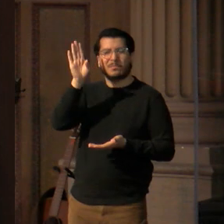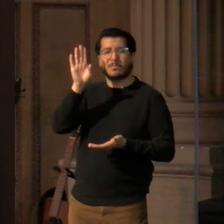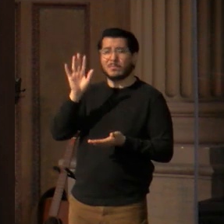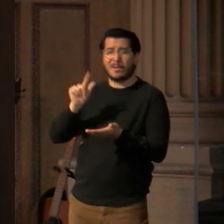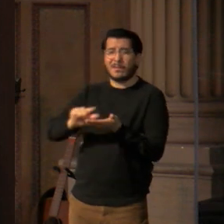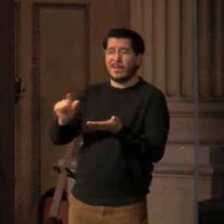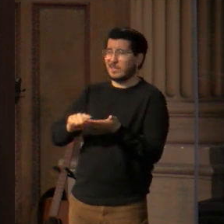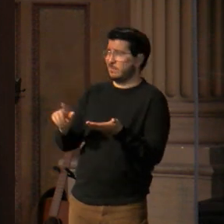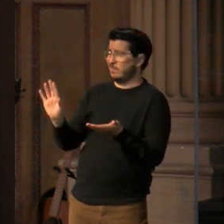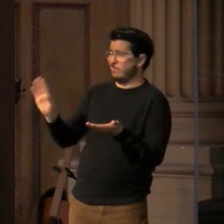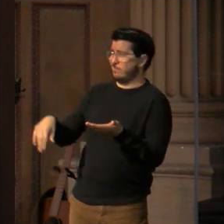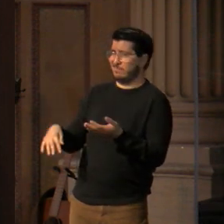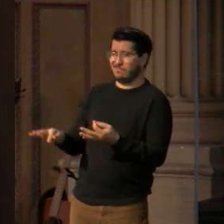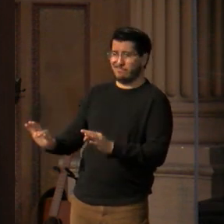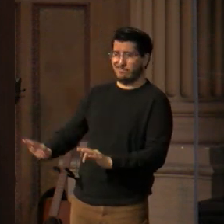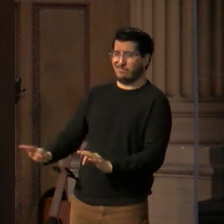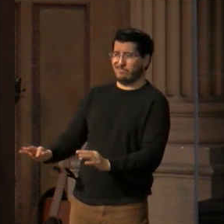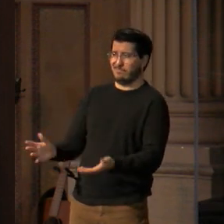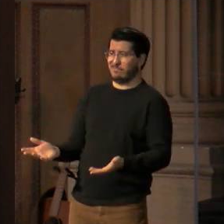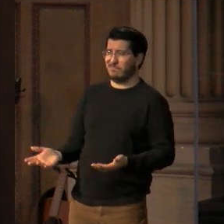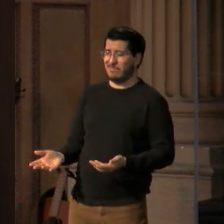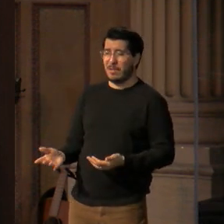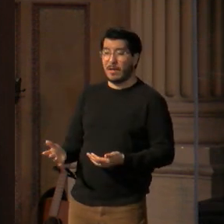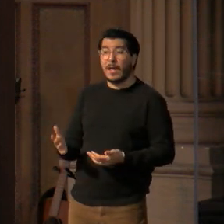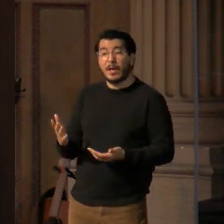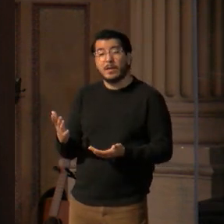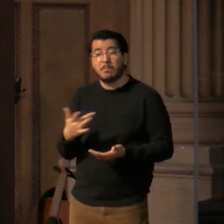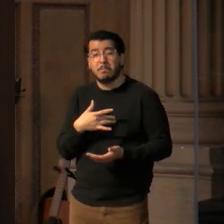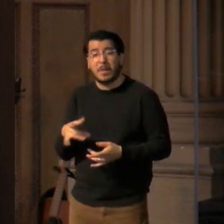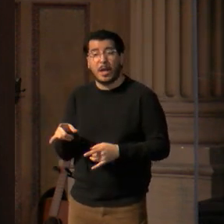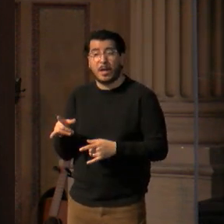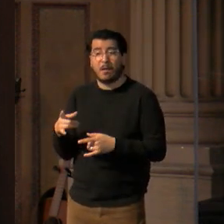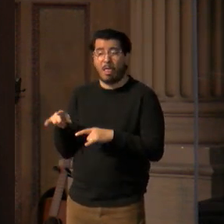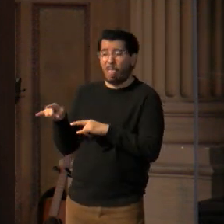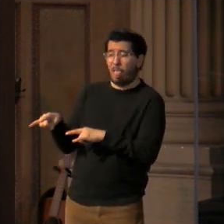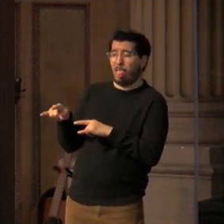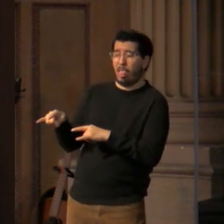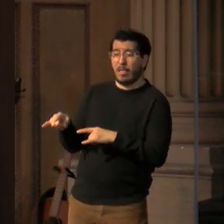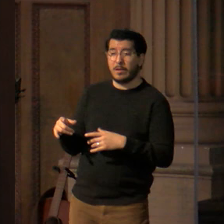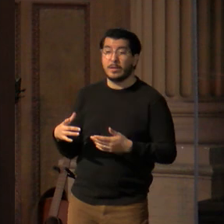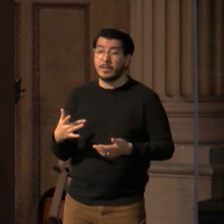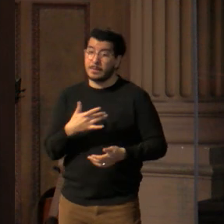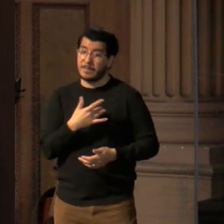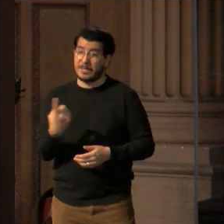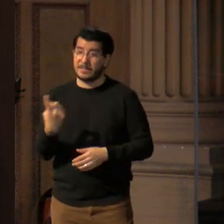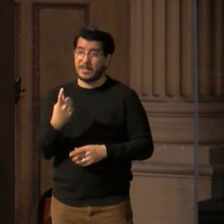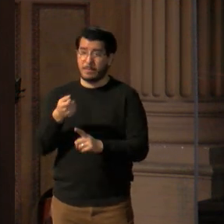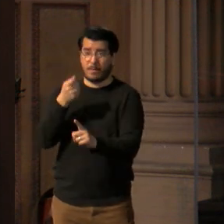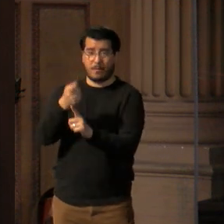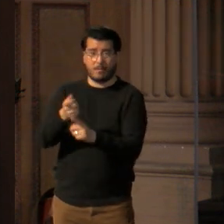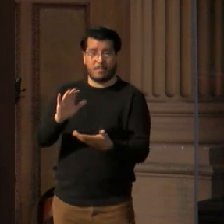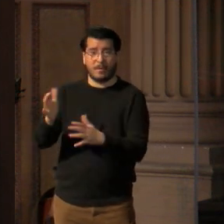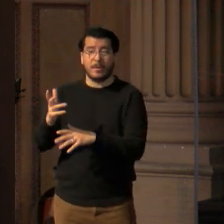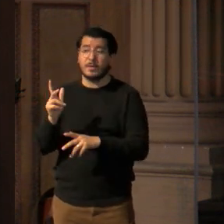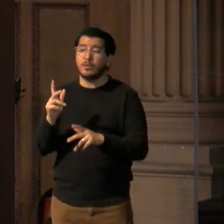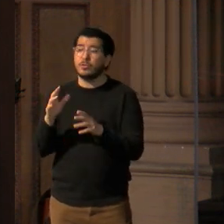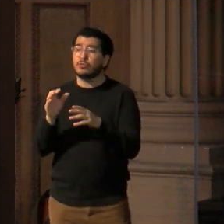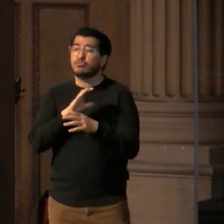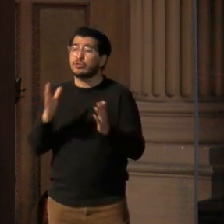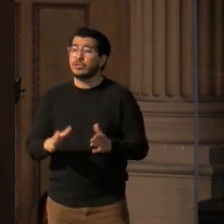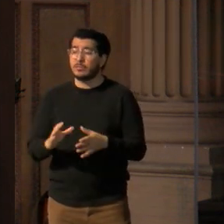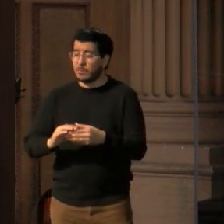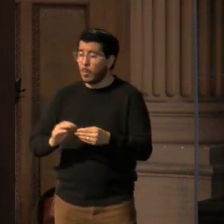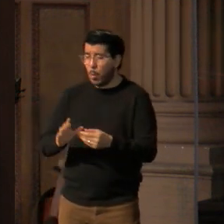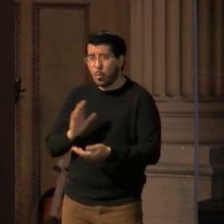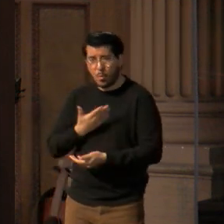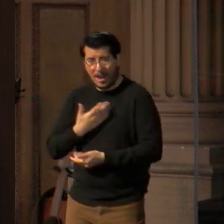It almost seems to be like something that they could mock. And you see it every time that there's a disaster and Christians are saying, well, we're sending our thoughts and prayers. People